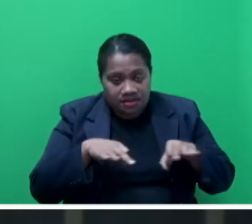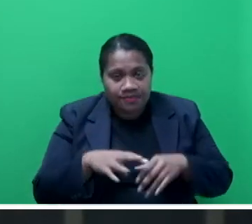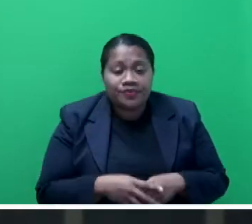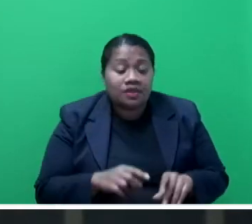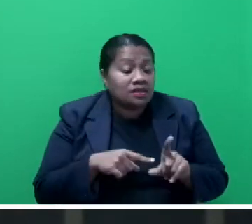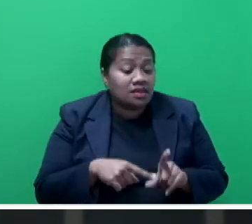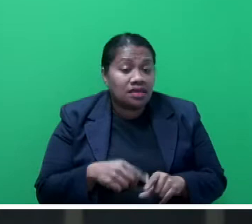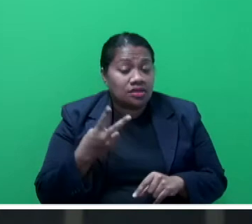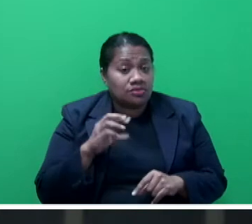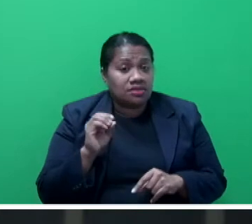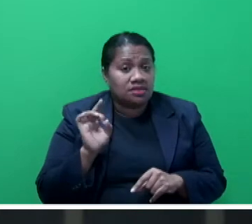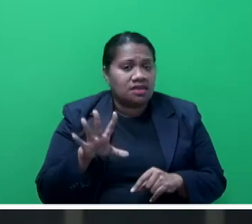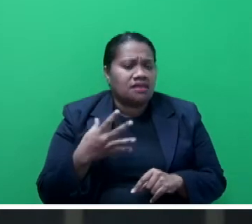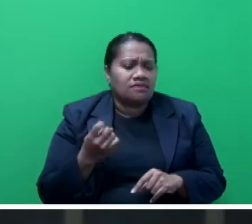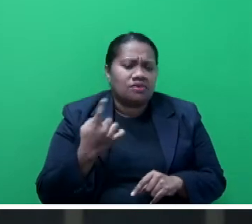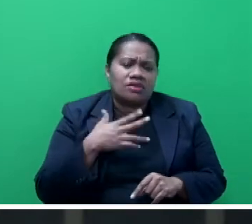only